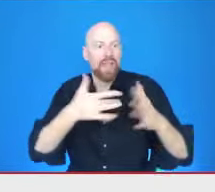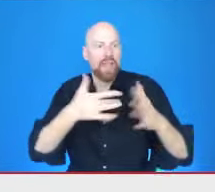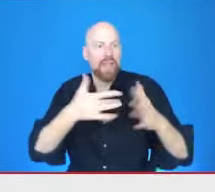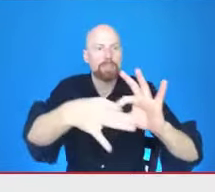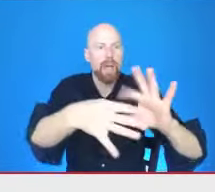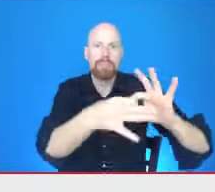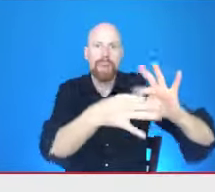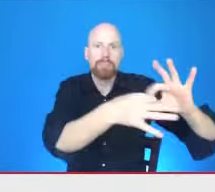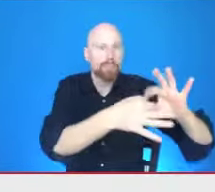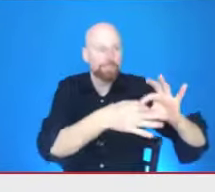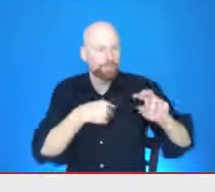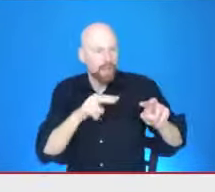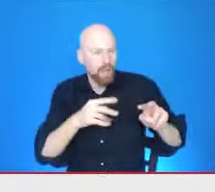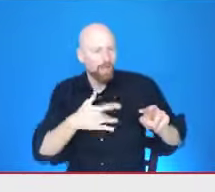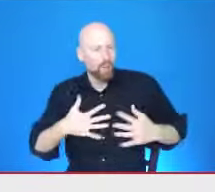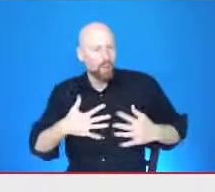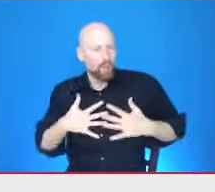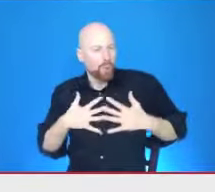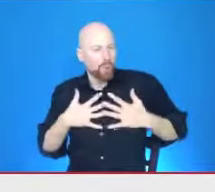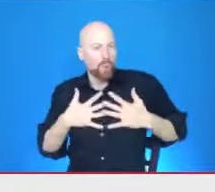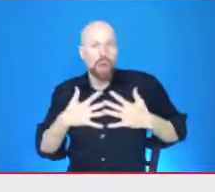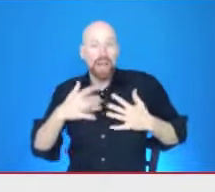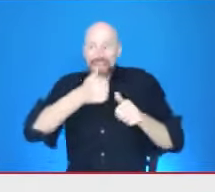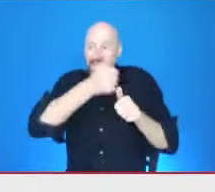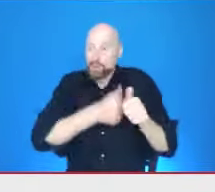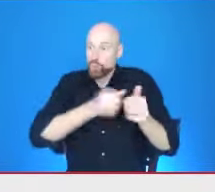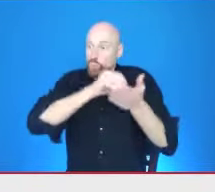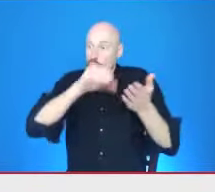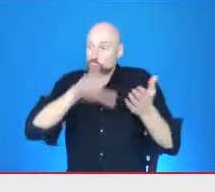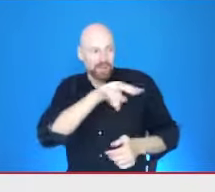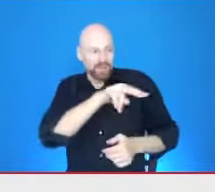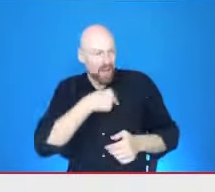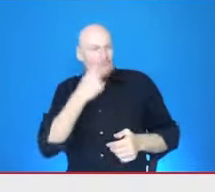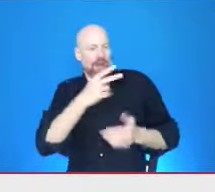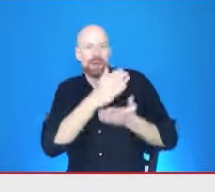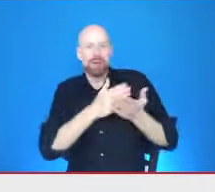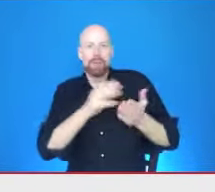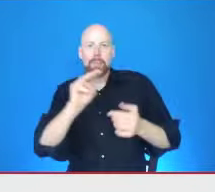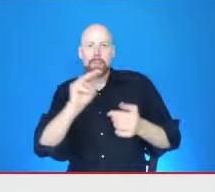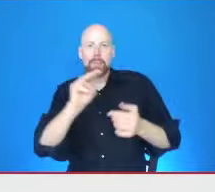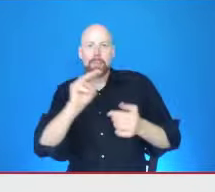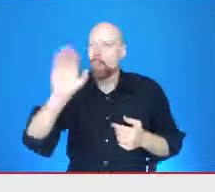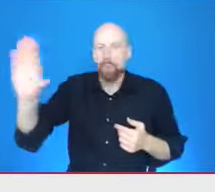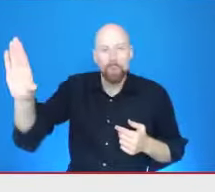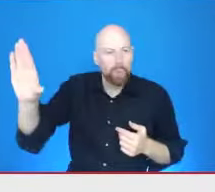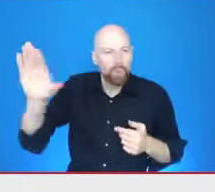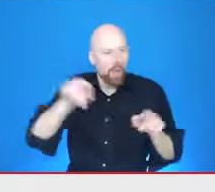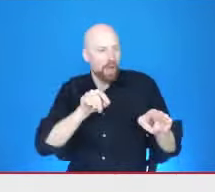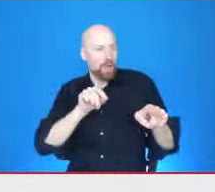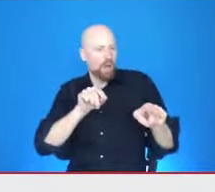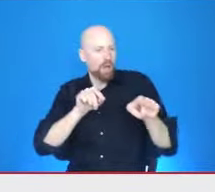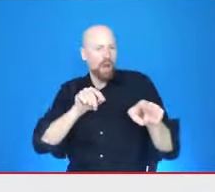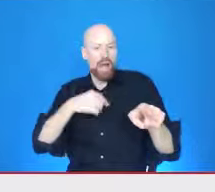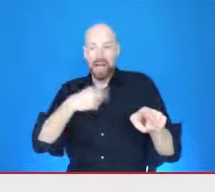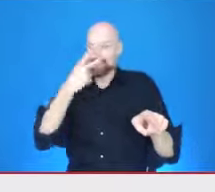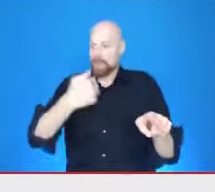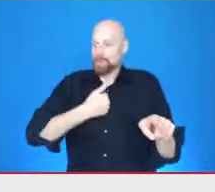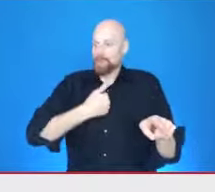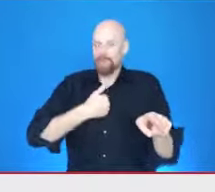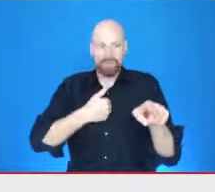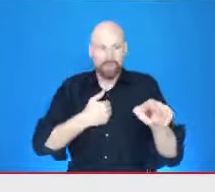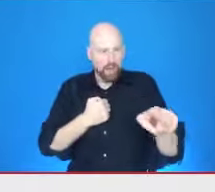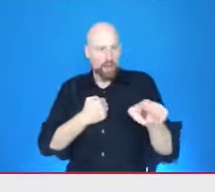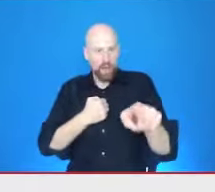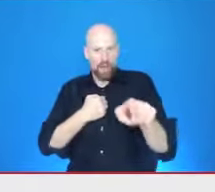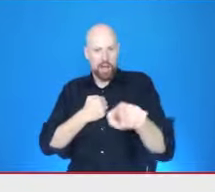point A to point B doesn't always mean going in a straight line, but finding the gaps each of us uniquely sees and then filling them in by building a bridge from loss to